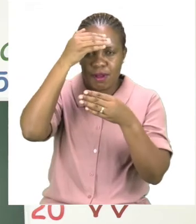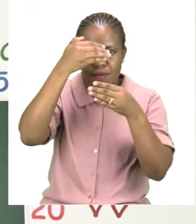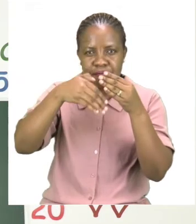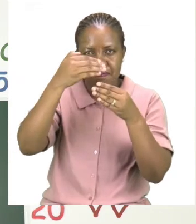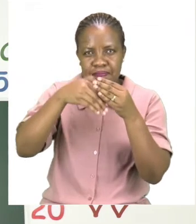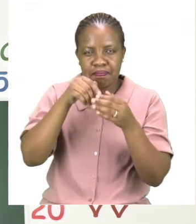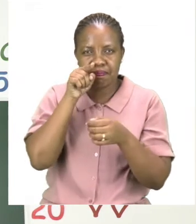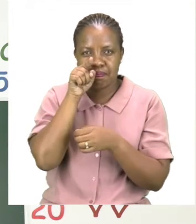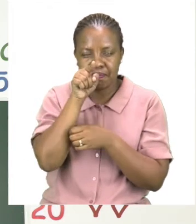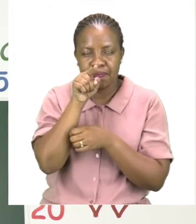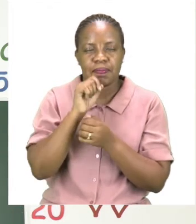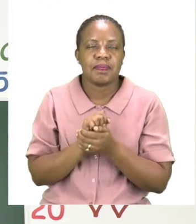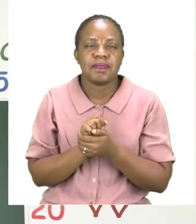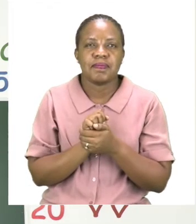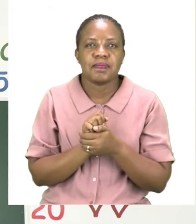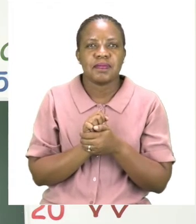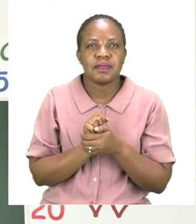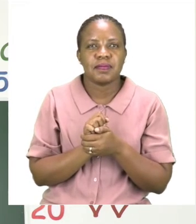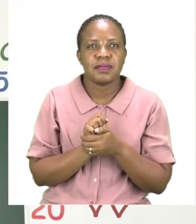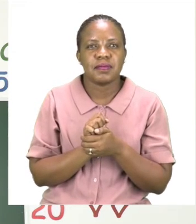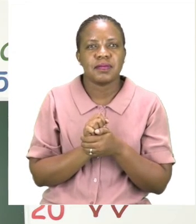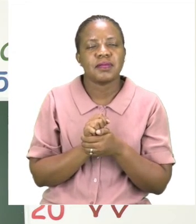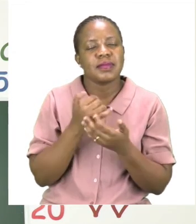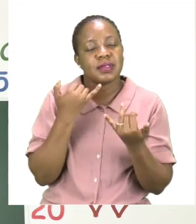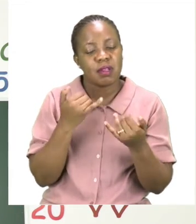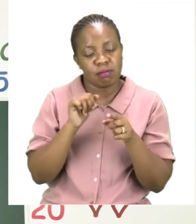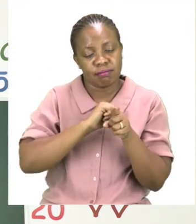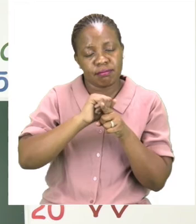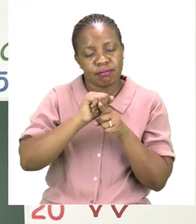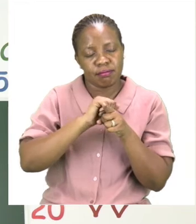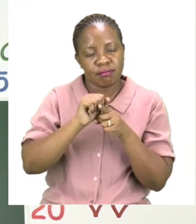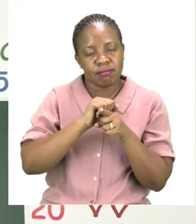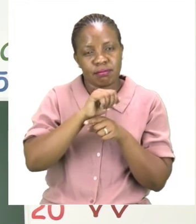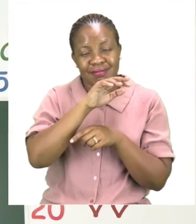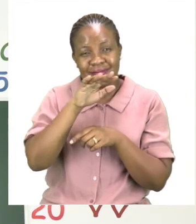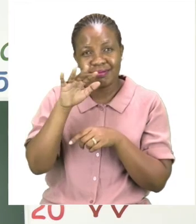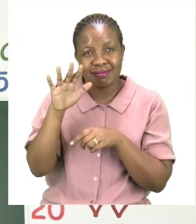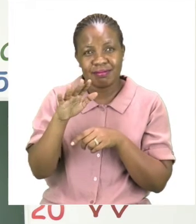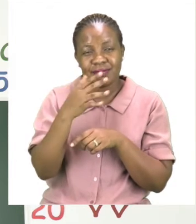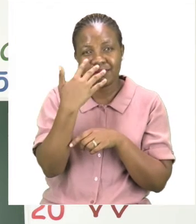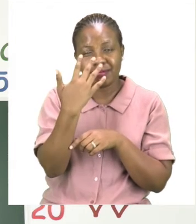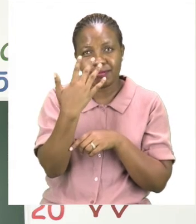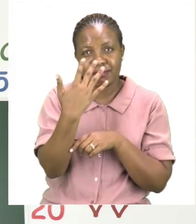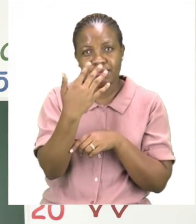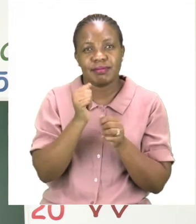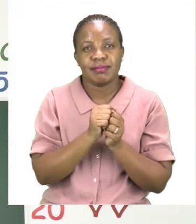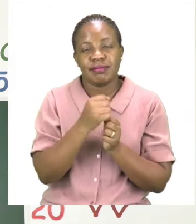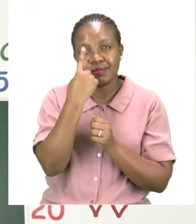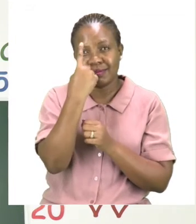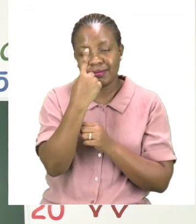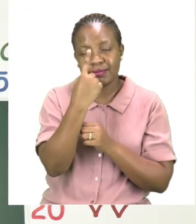bottom. So we are going to practice small letter N. You with your finger, me with